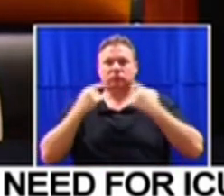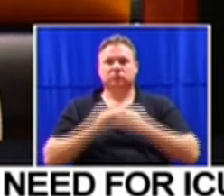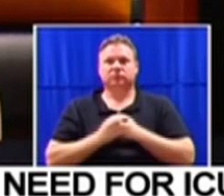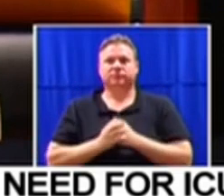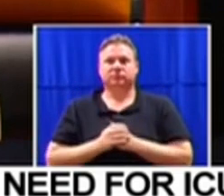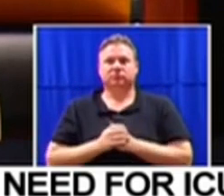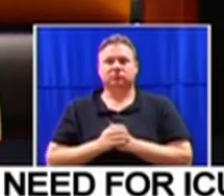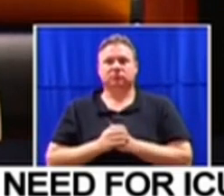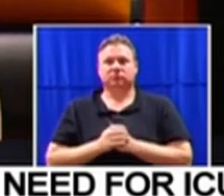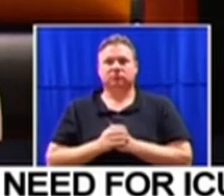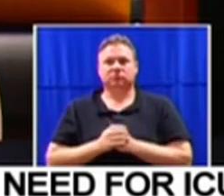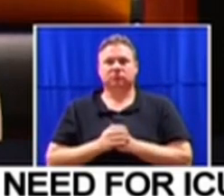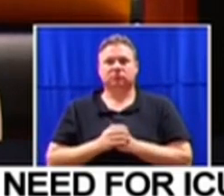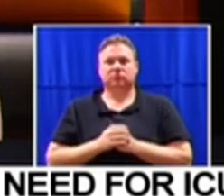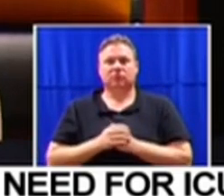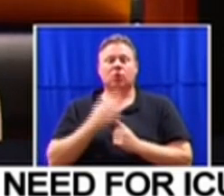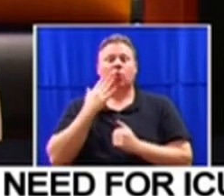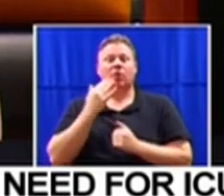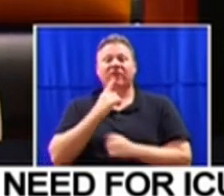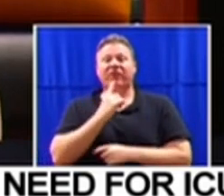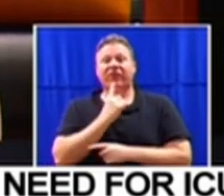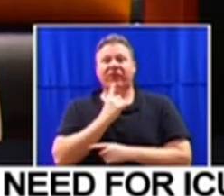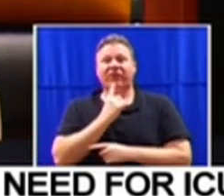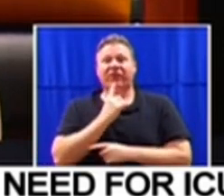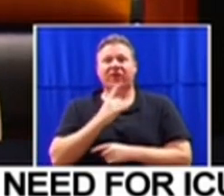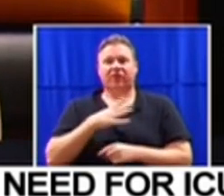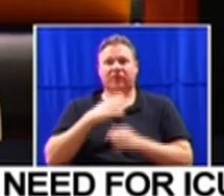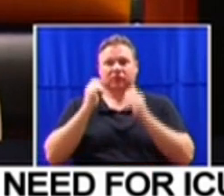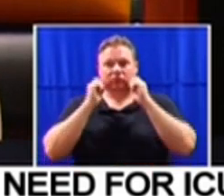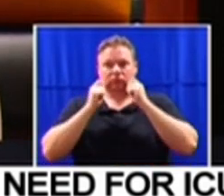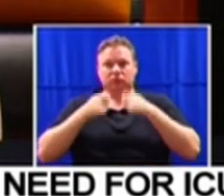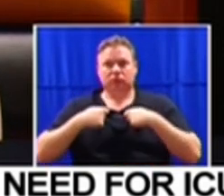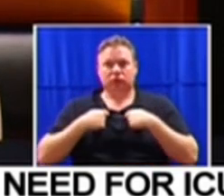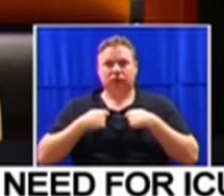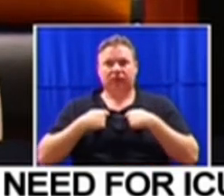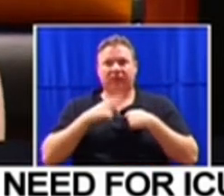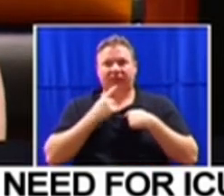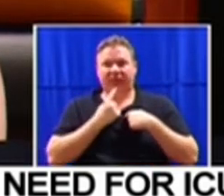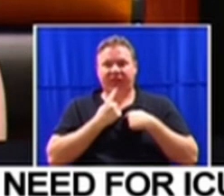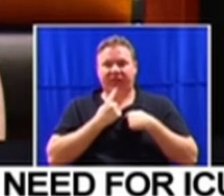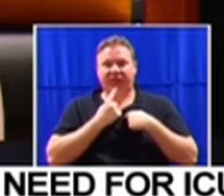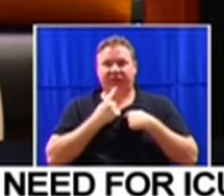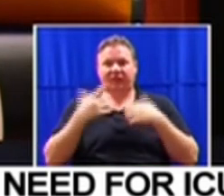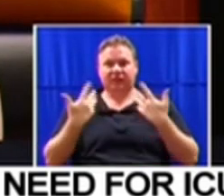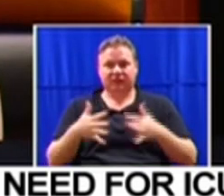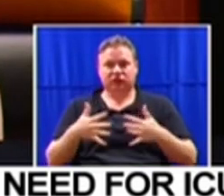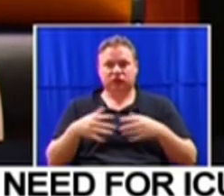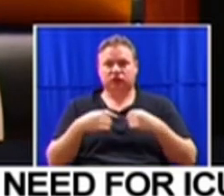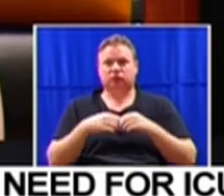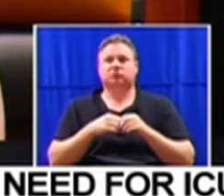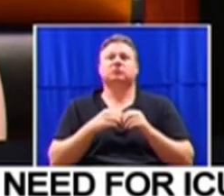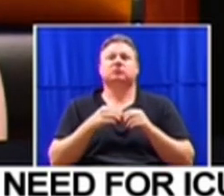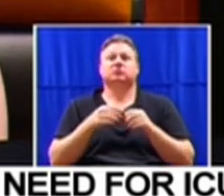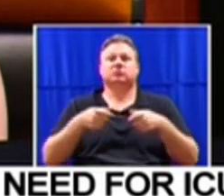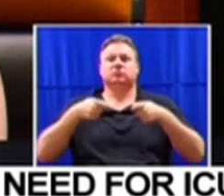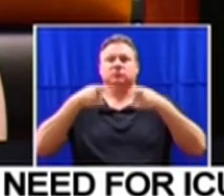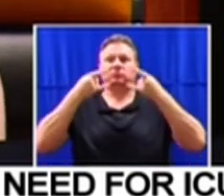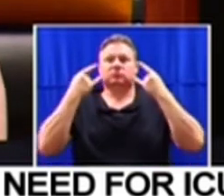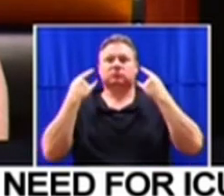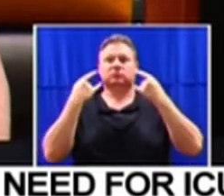Unless you are speaking, you can remove it. It's a plea that I'm